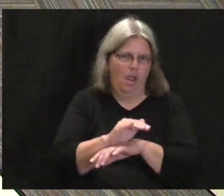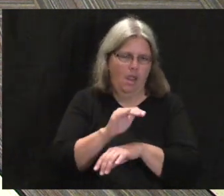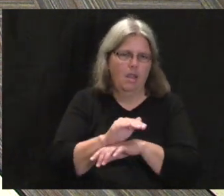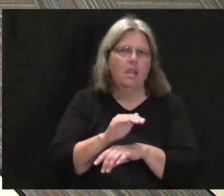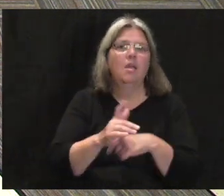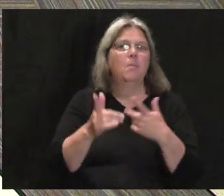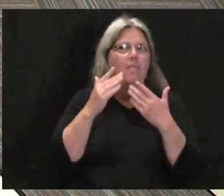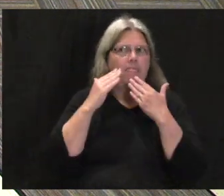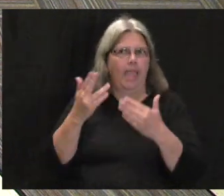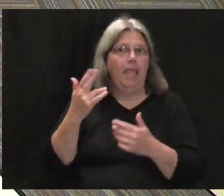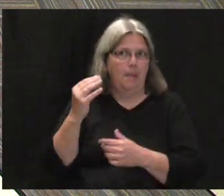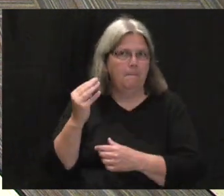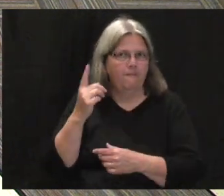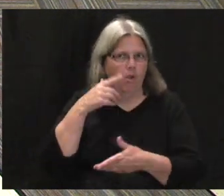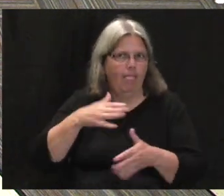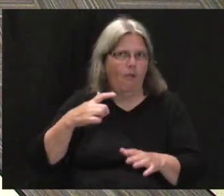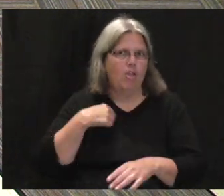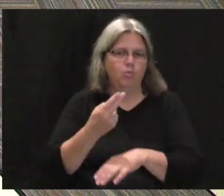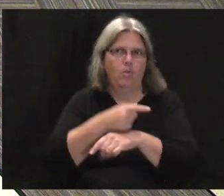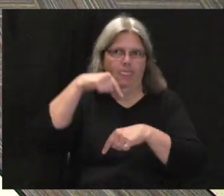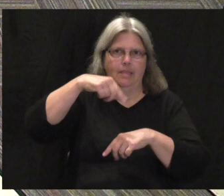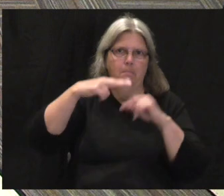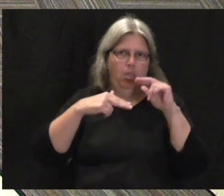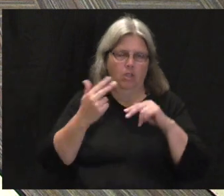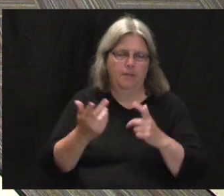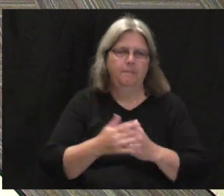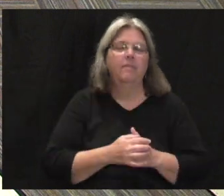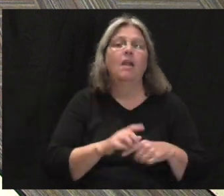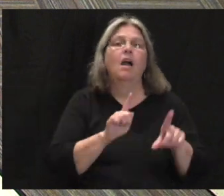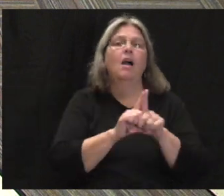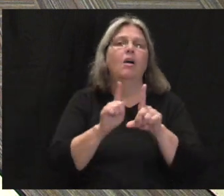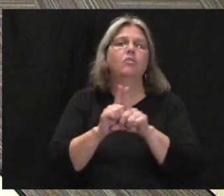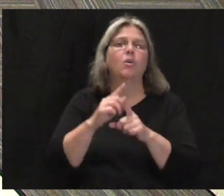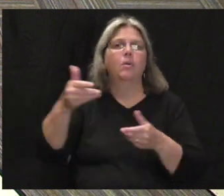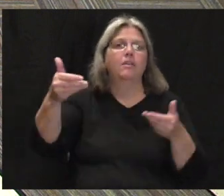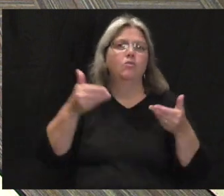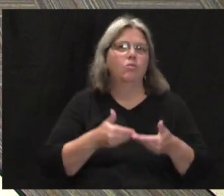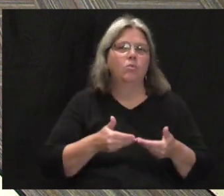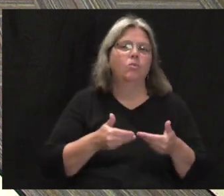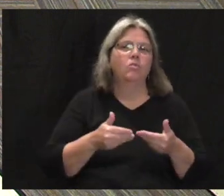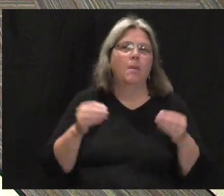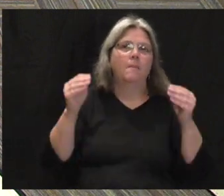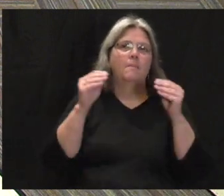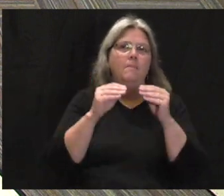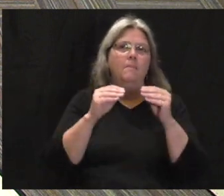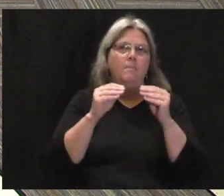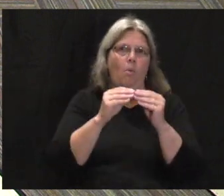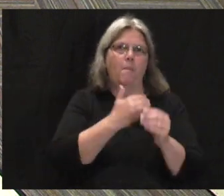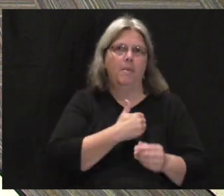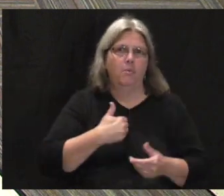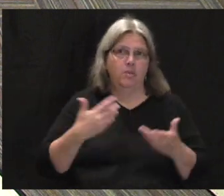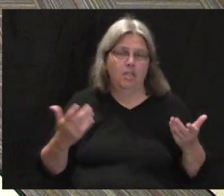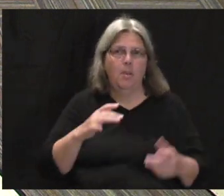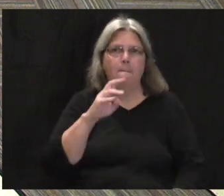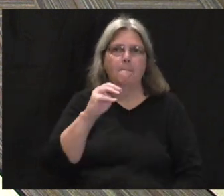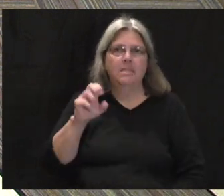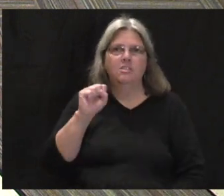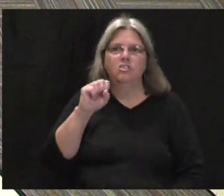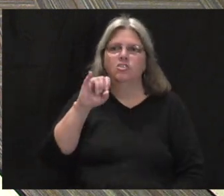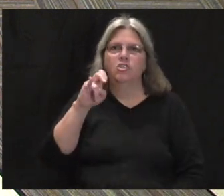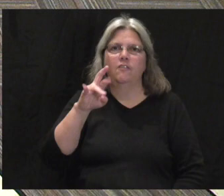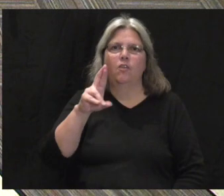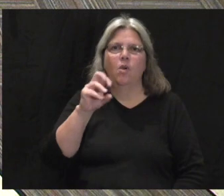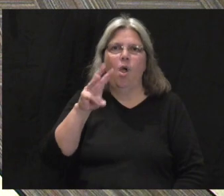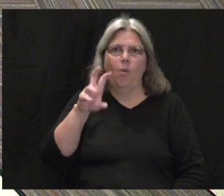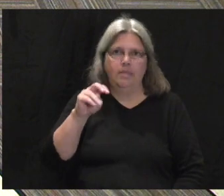thank him. And I also want to introduce board members that are here. We have Mrs. Jennifer Owens here.